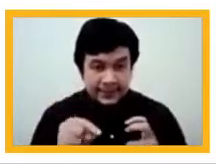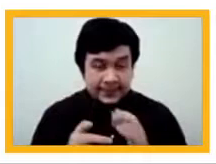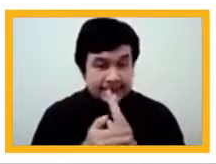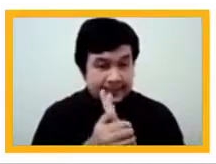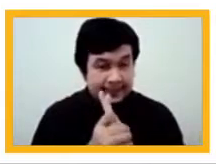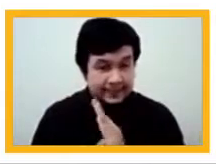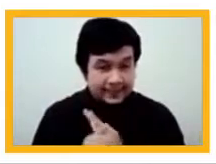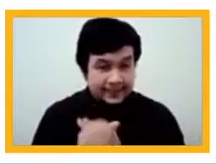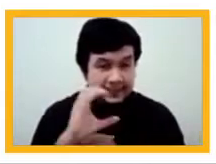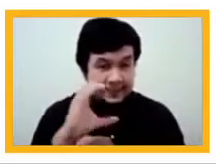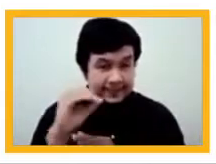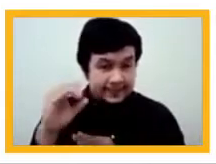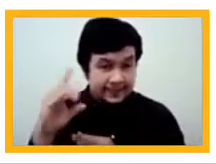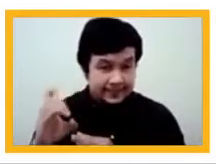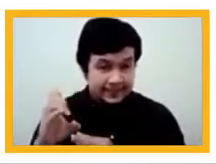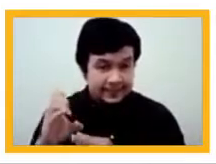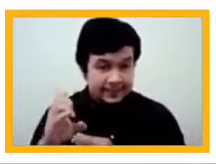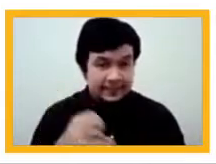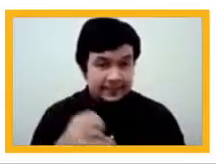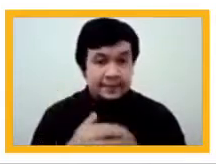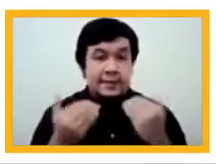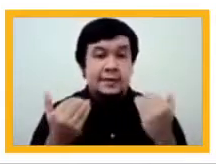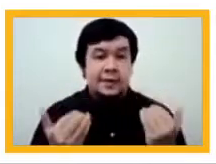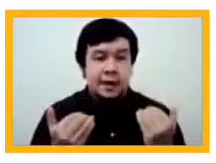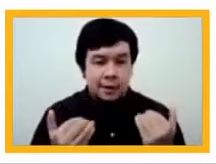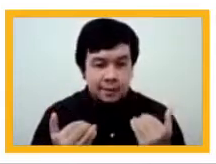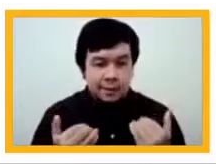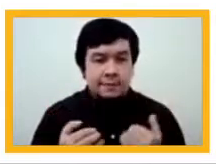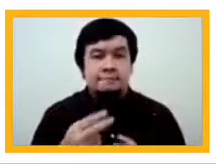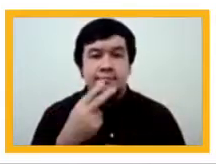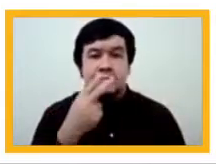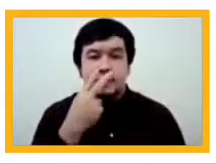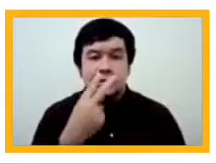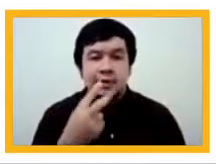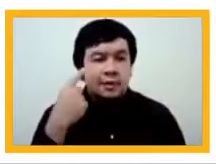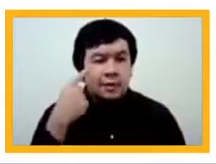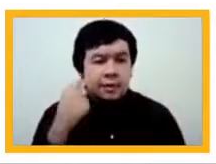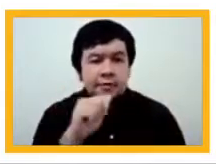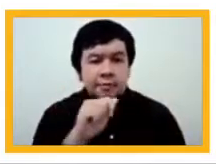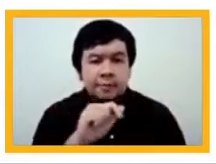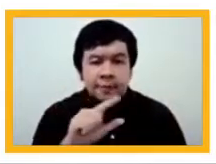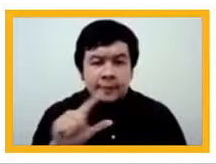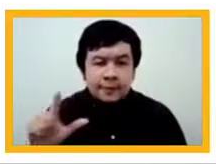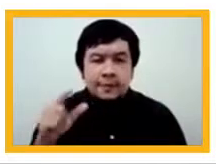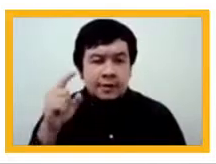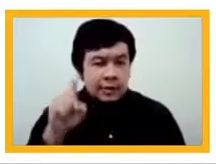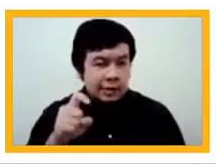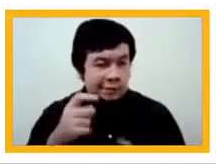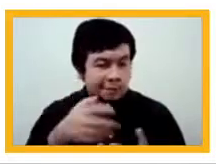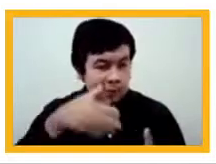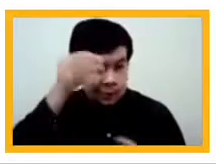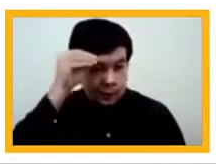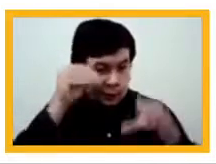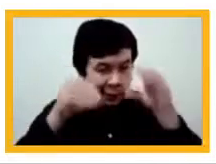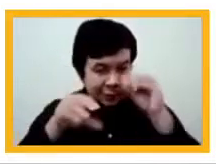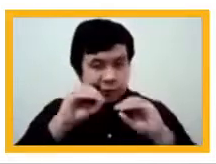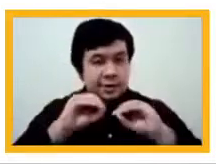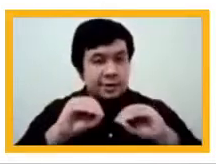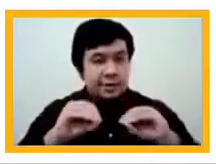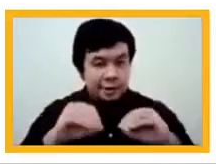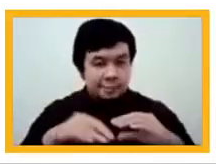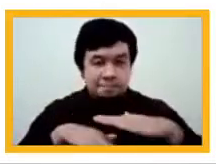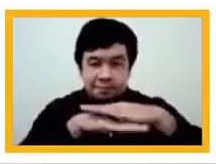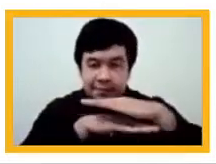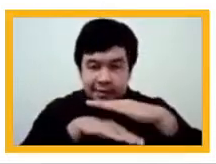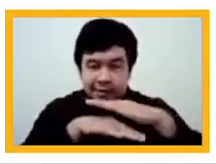revolution age. So I think university must educate coding basic coding skill to all students first,